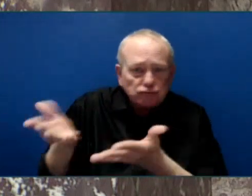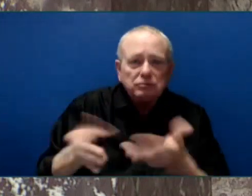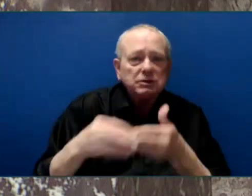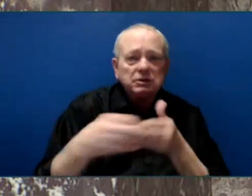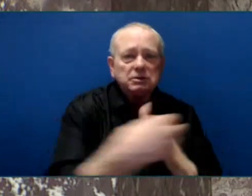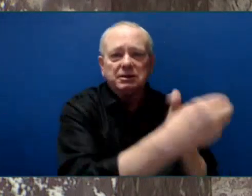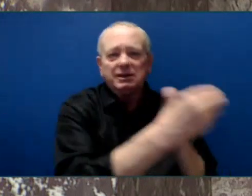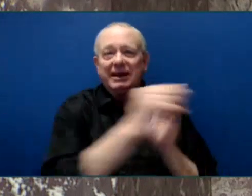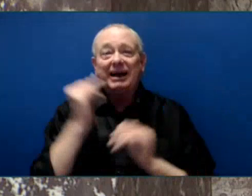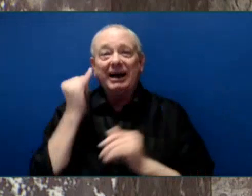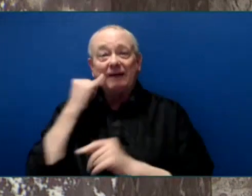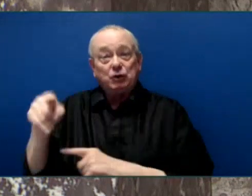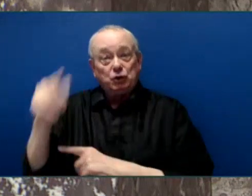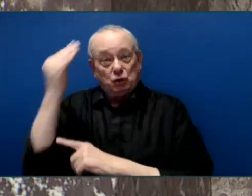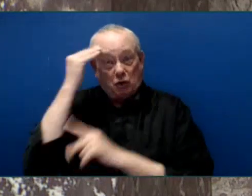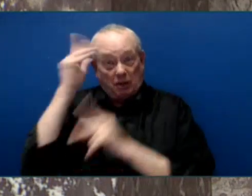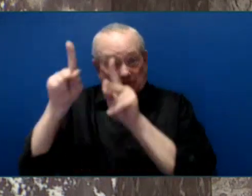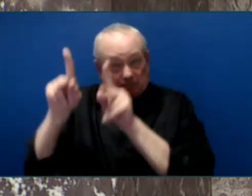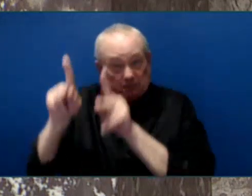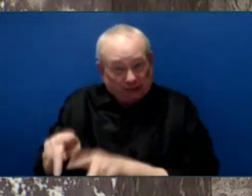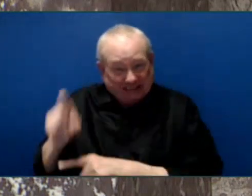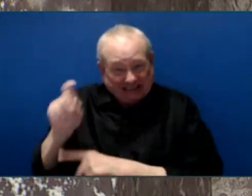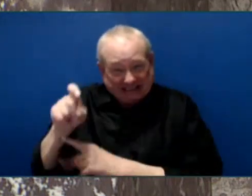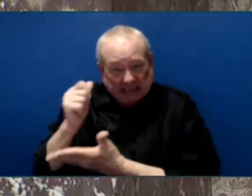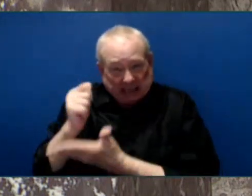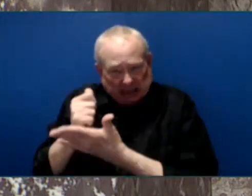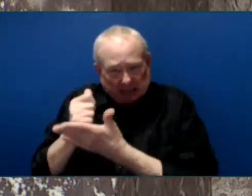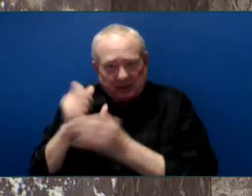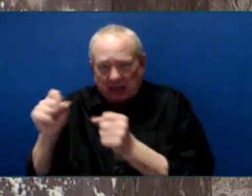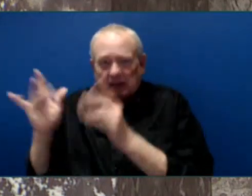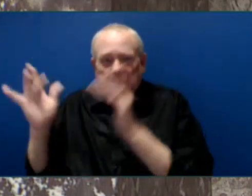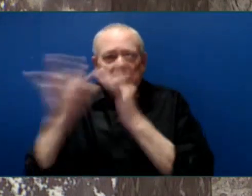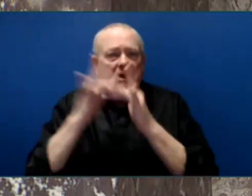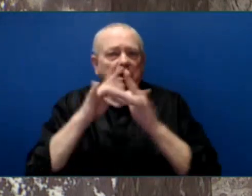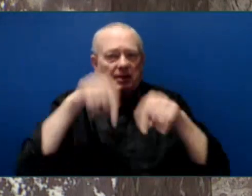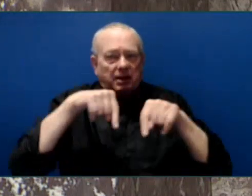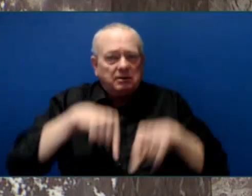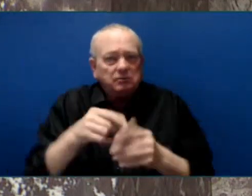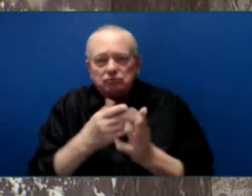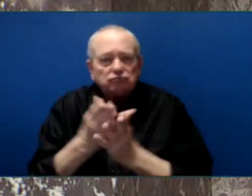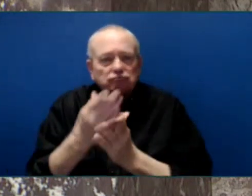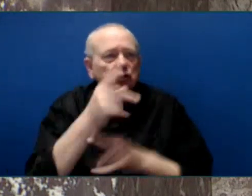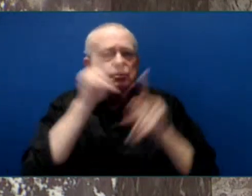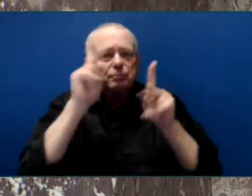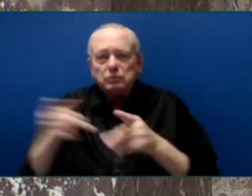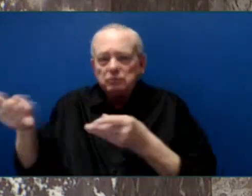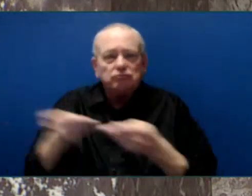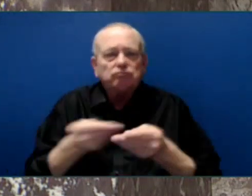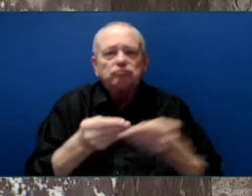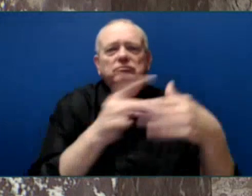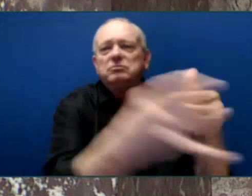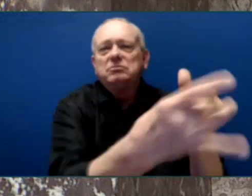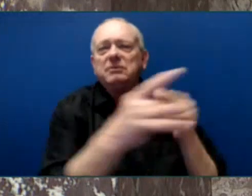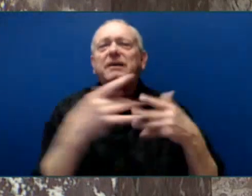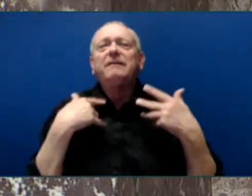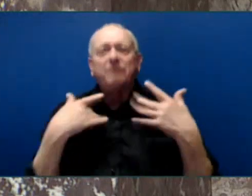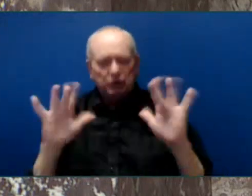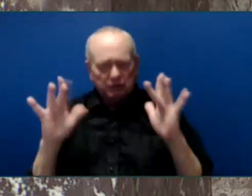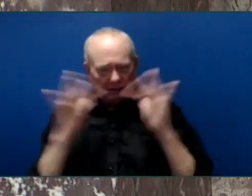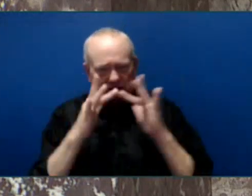find them the supports that they need, Honourable Speaker. Again, an awful situation. I've been in touch with the mayor multiple times to find ways that we